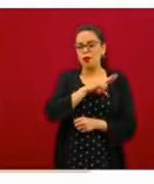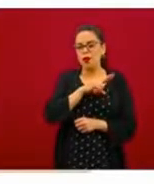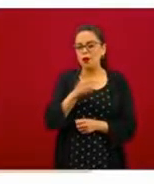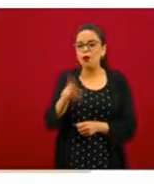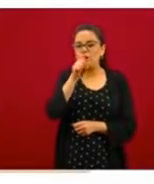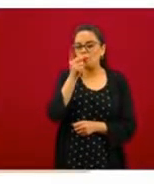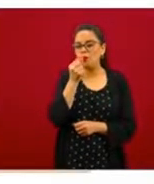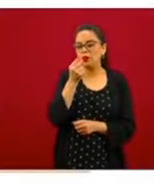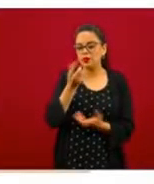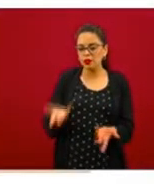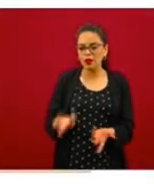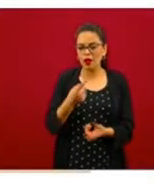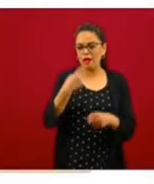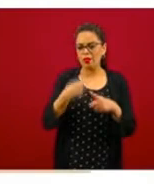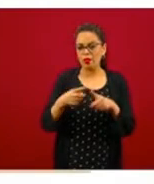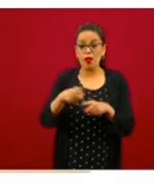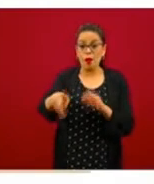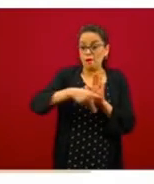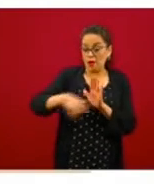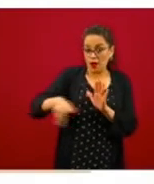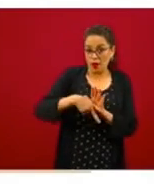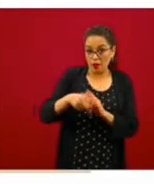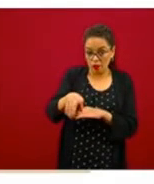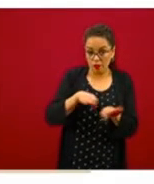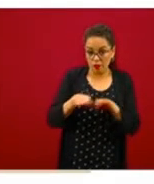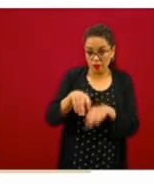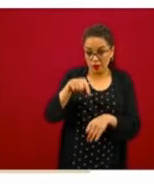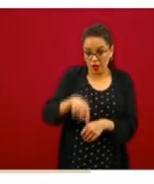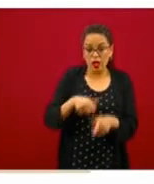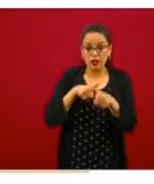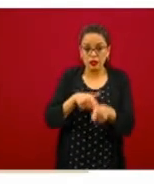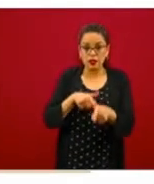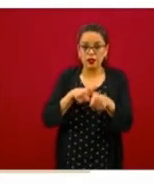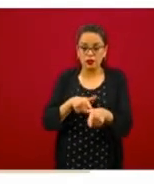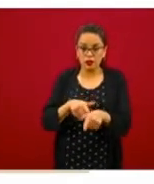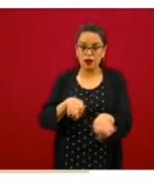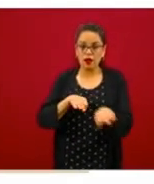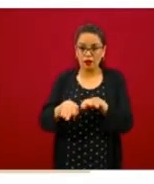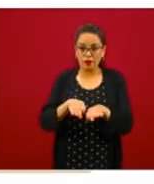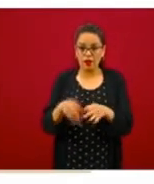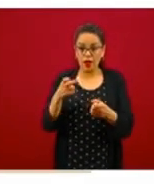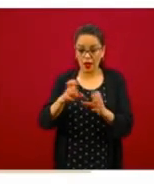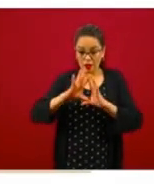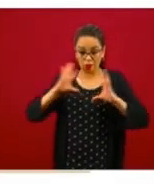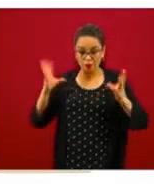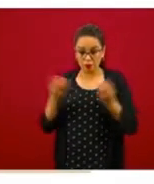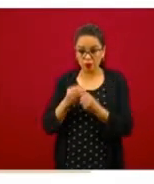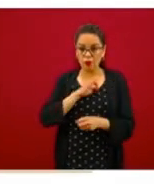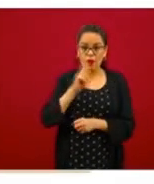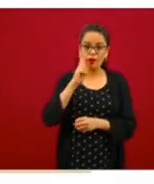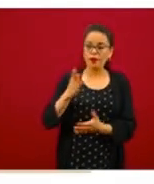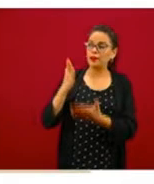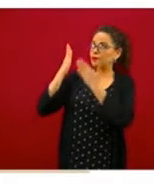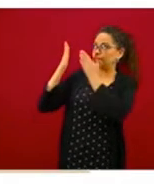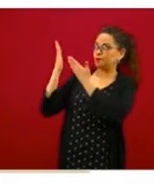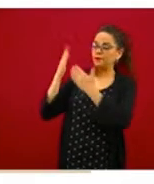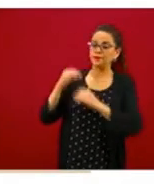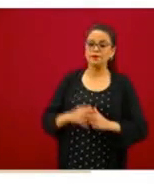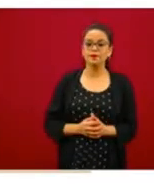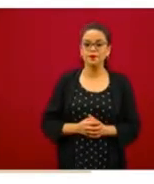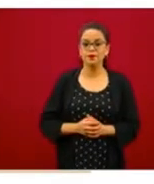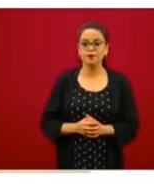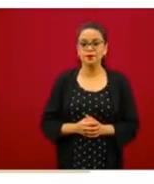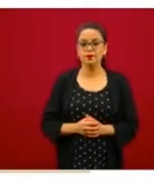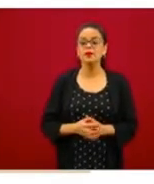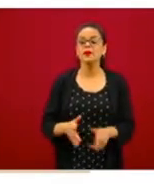de telecommunications, you, the comunicación, media. que por eso siguen y pueden seguir This is why trabajando. you can Estas son continue with todas las your unidades work. These económicas are all que the